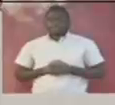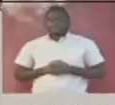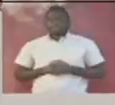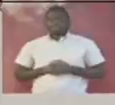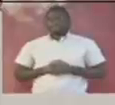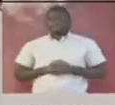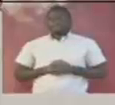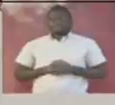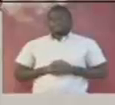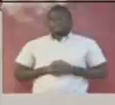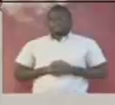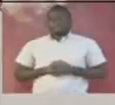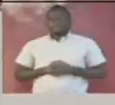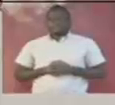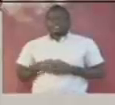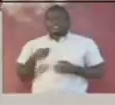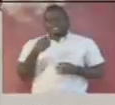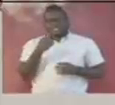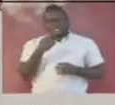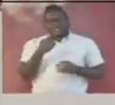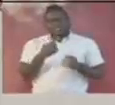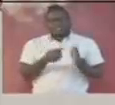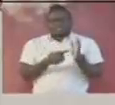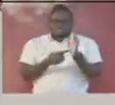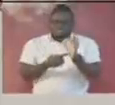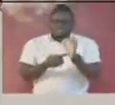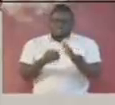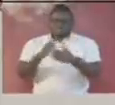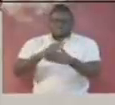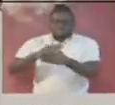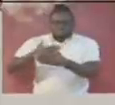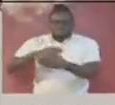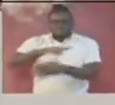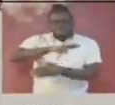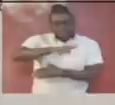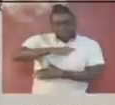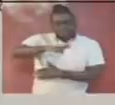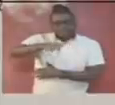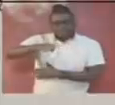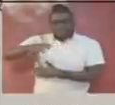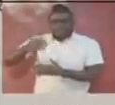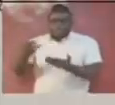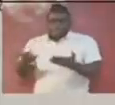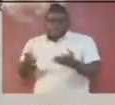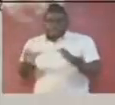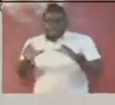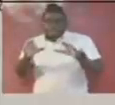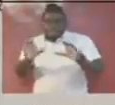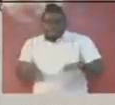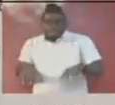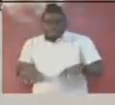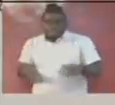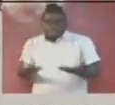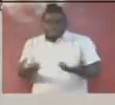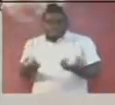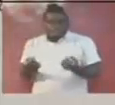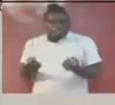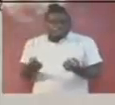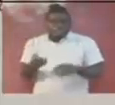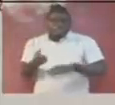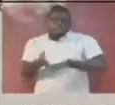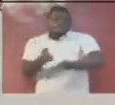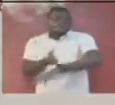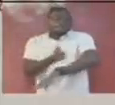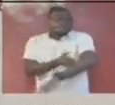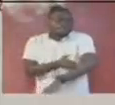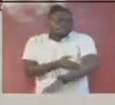over the past few months since the onset of the pandemic, particularly about self-care. And we want to talk about that again